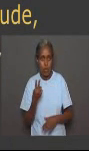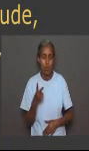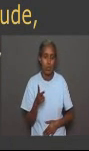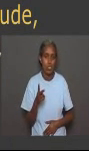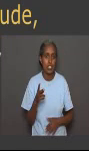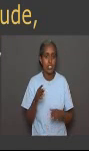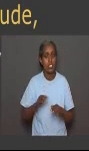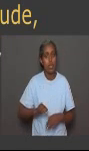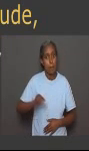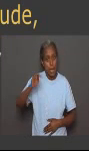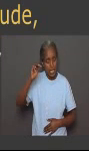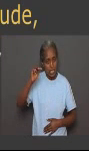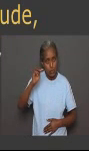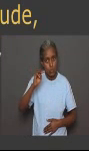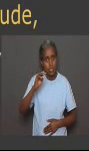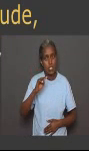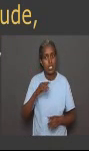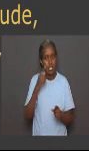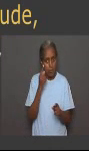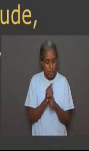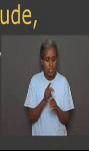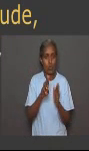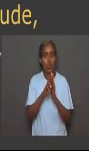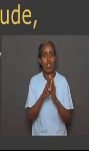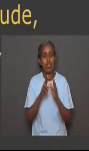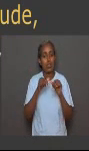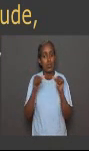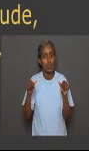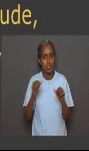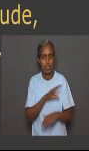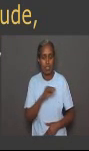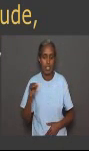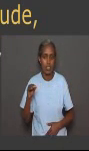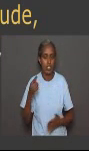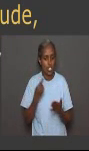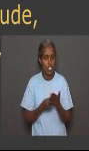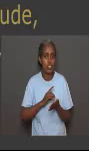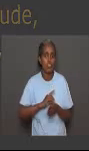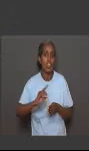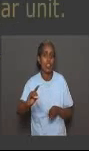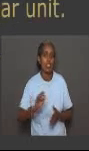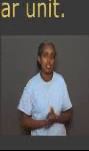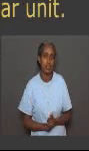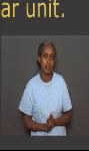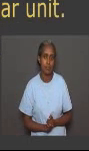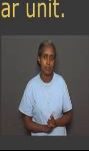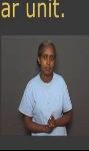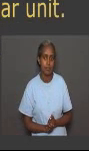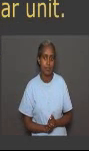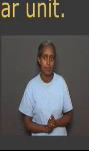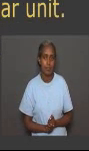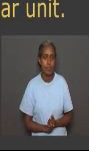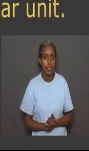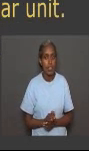its magnitude in a particular unit and its direction.